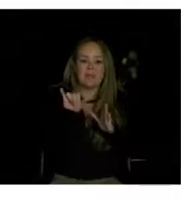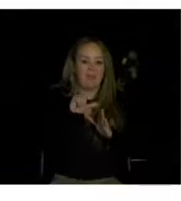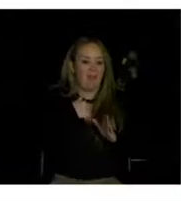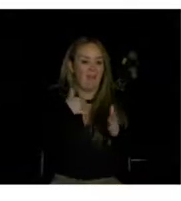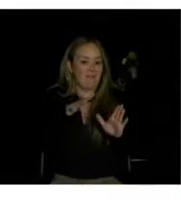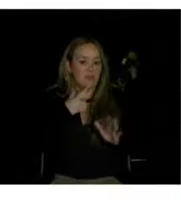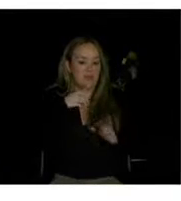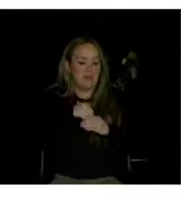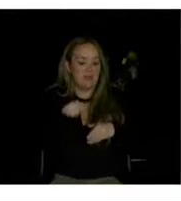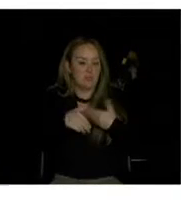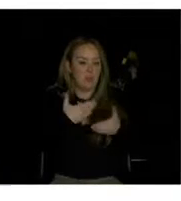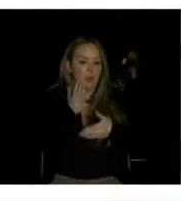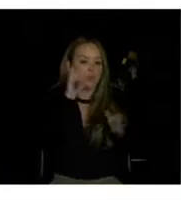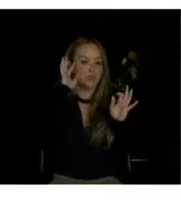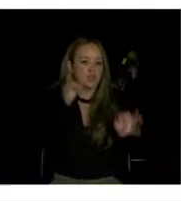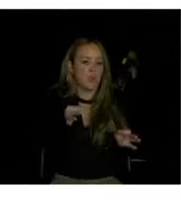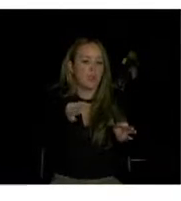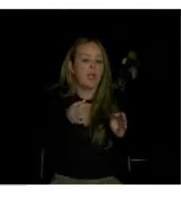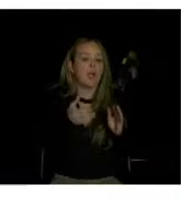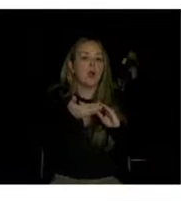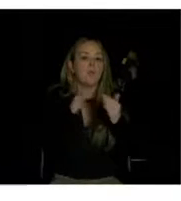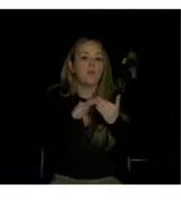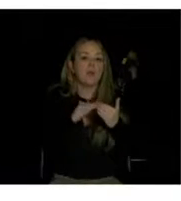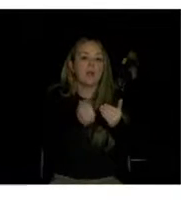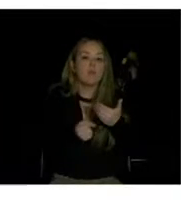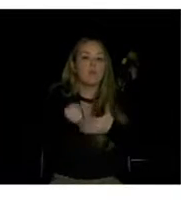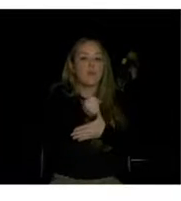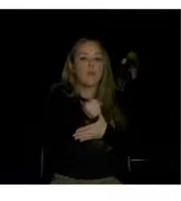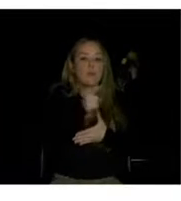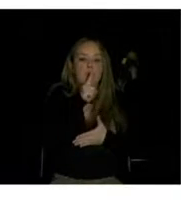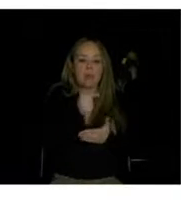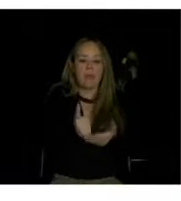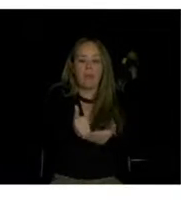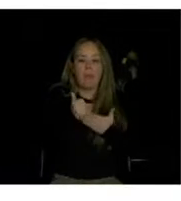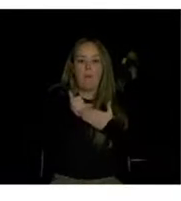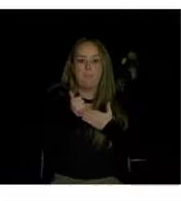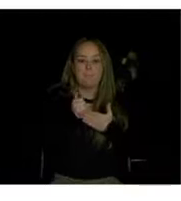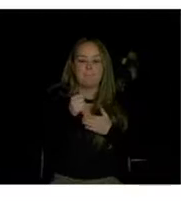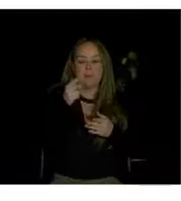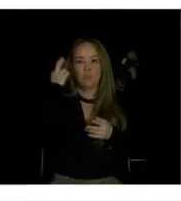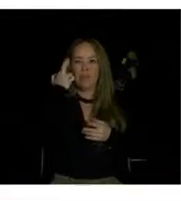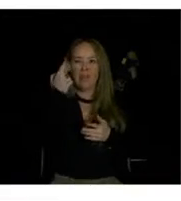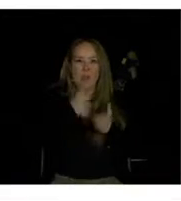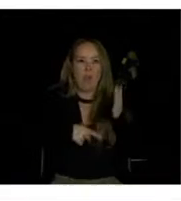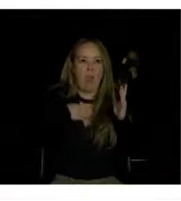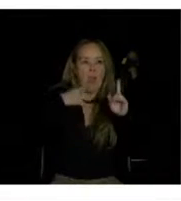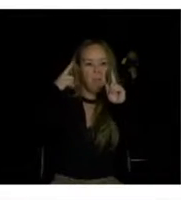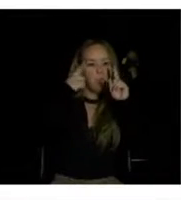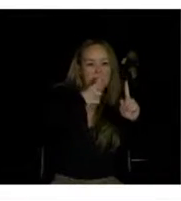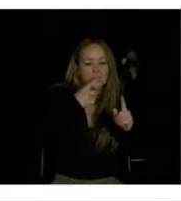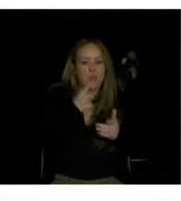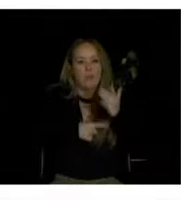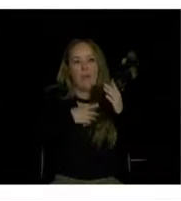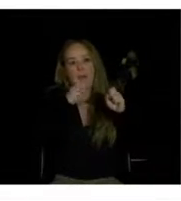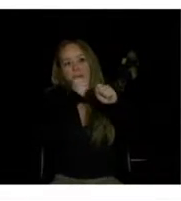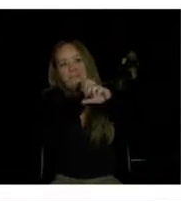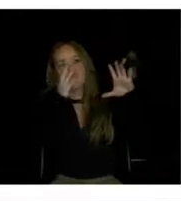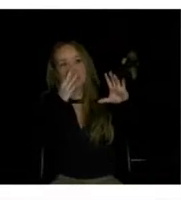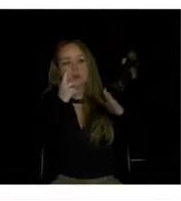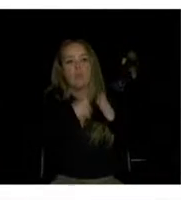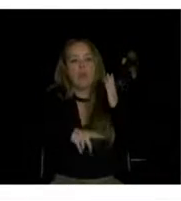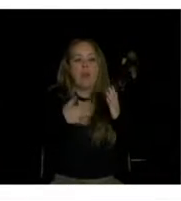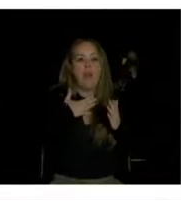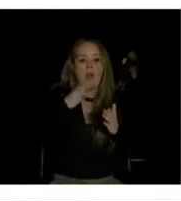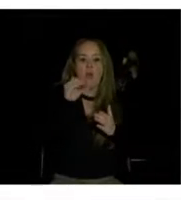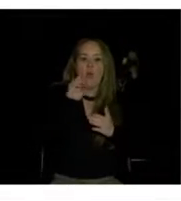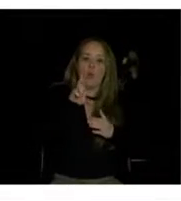this process will determine the community's priorities and really help to shape what is our mission, what is our vision, what are our core